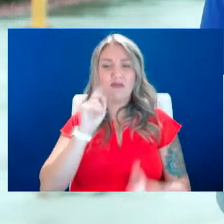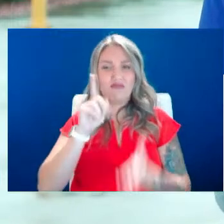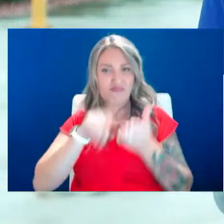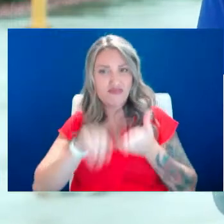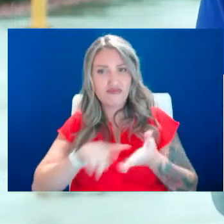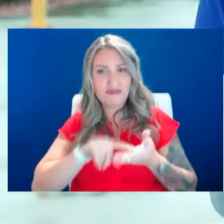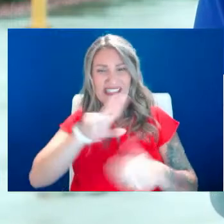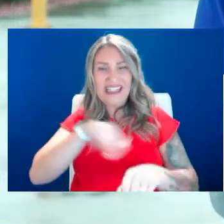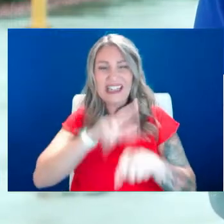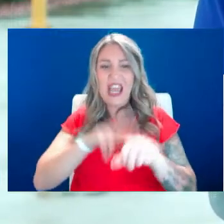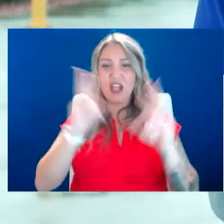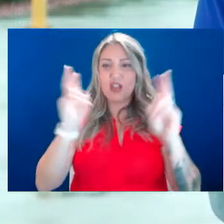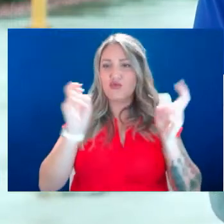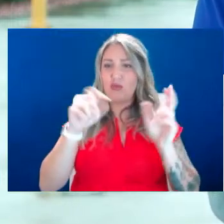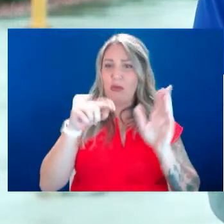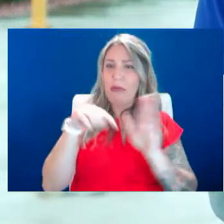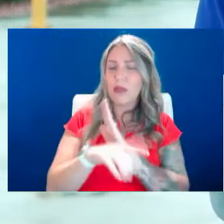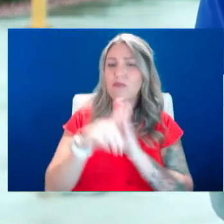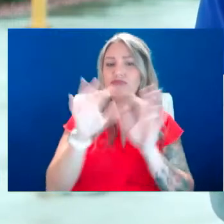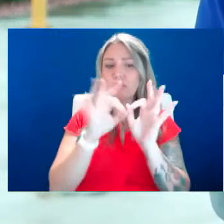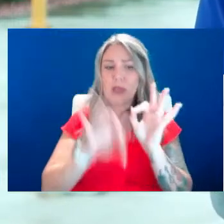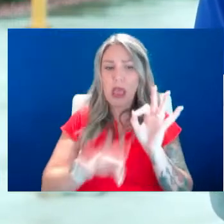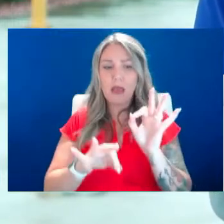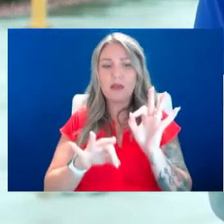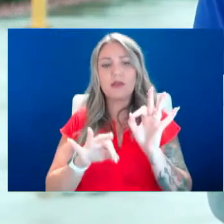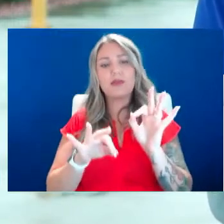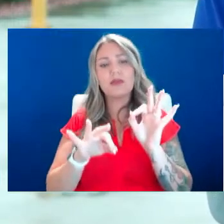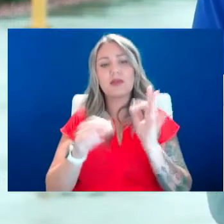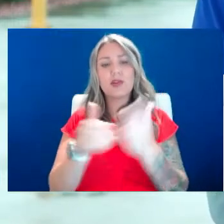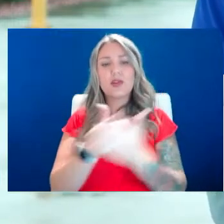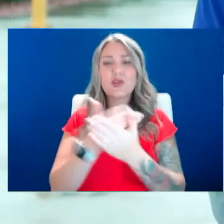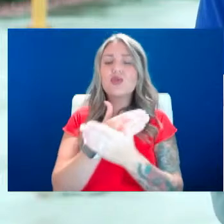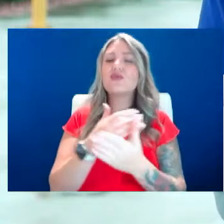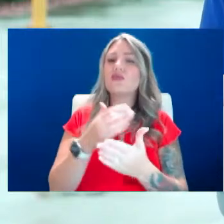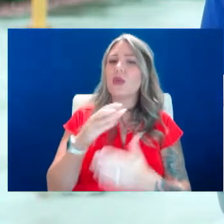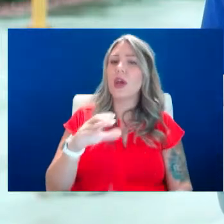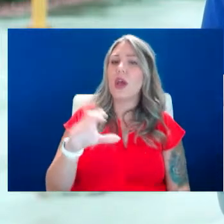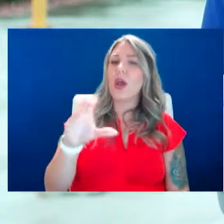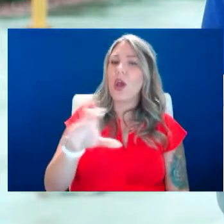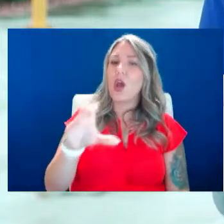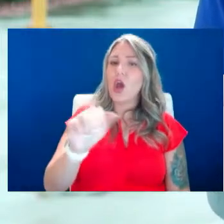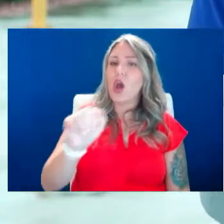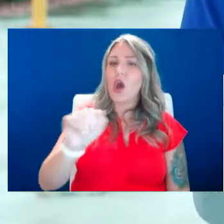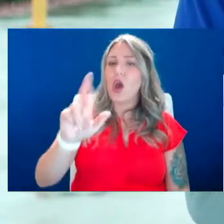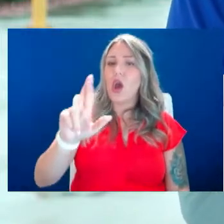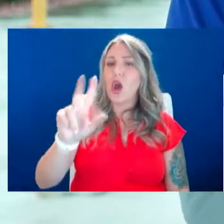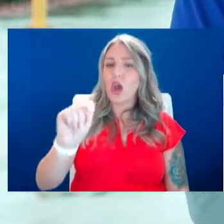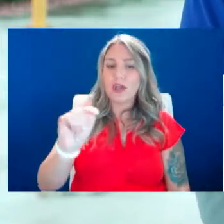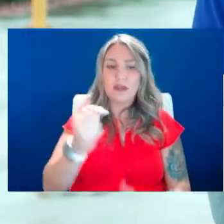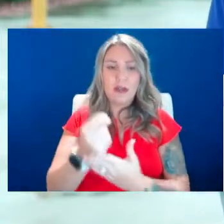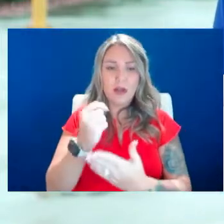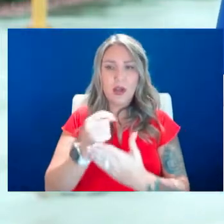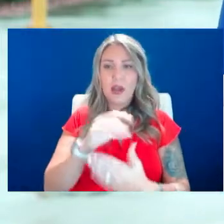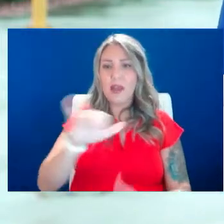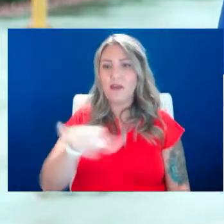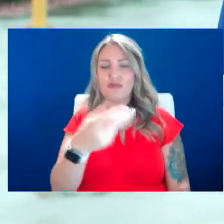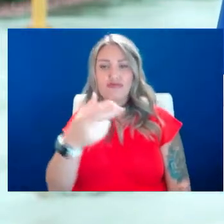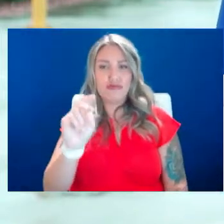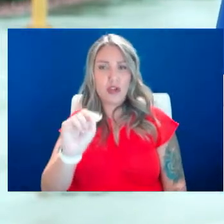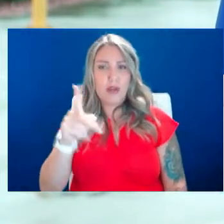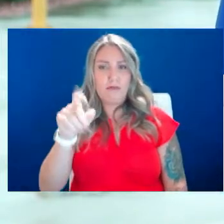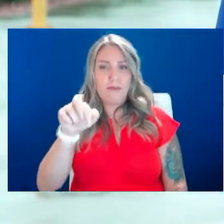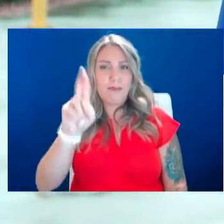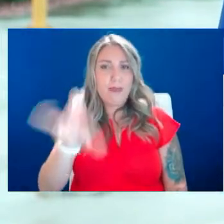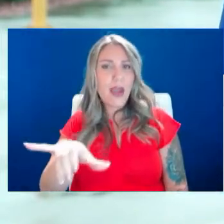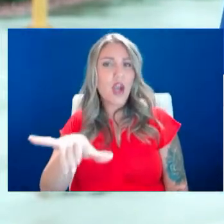potential new type of CAR T therapy. We've had John Perry, who's